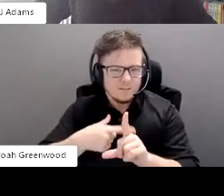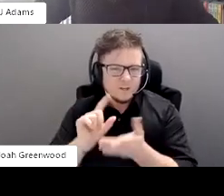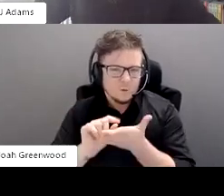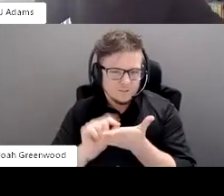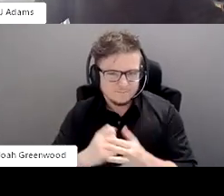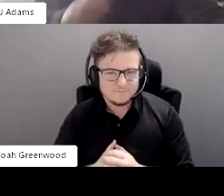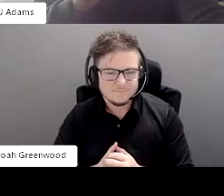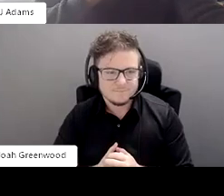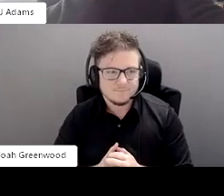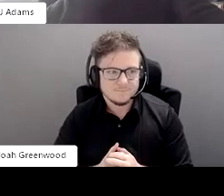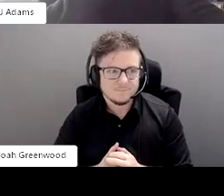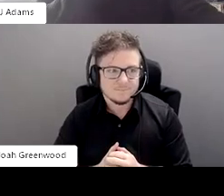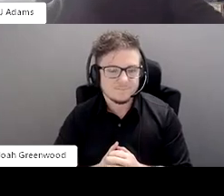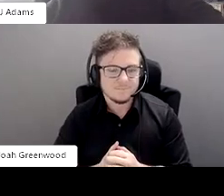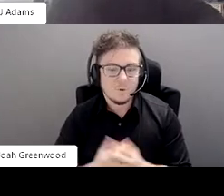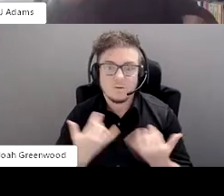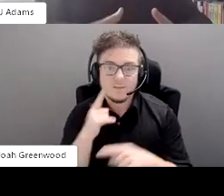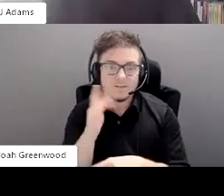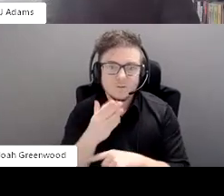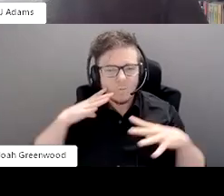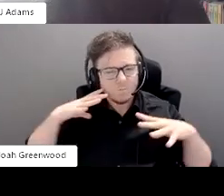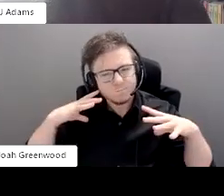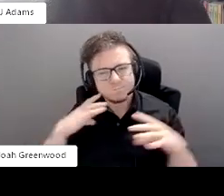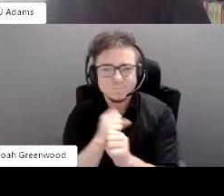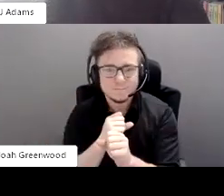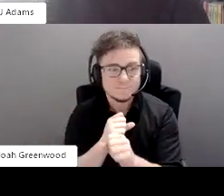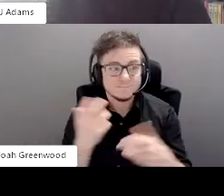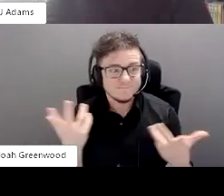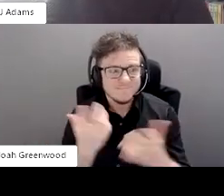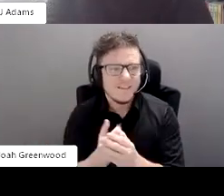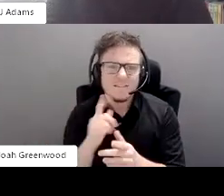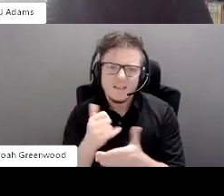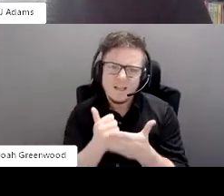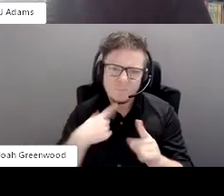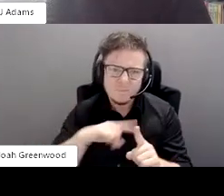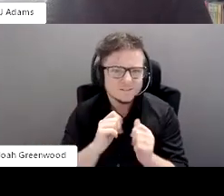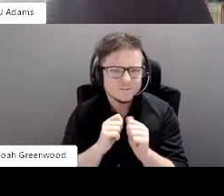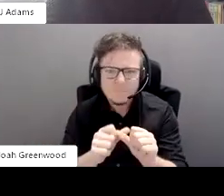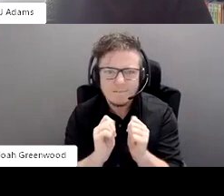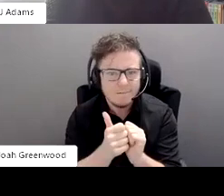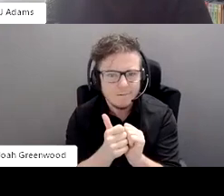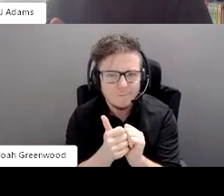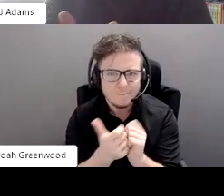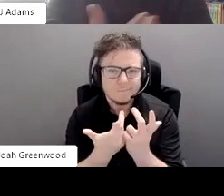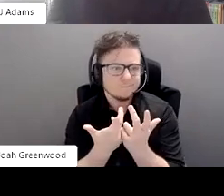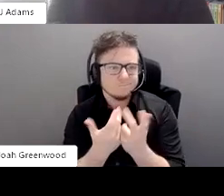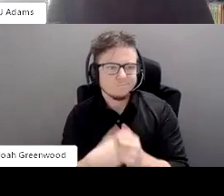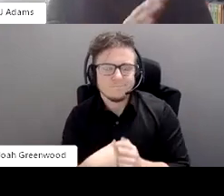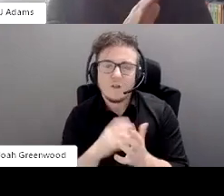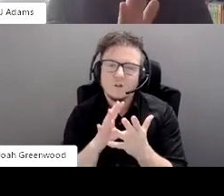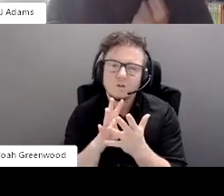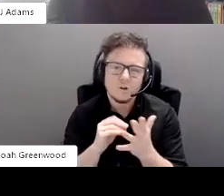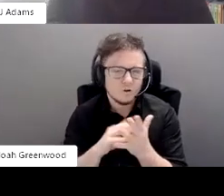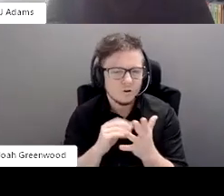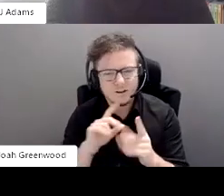And in summary of this presentation, you can help us remain, so help 2S people living with dementia remain by learning